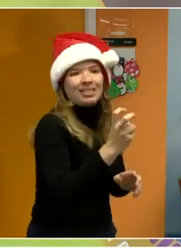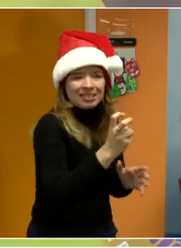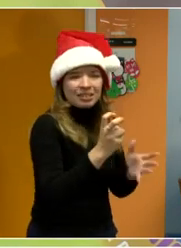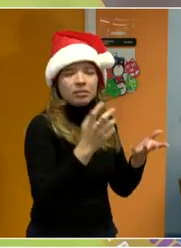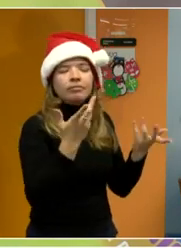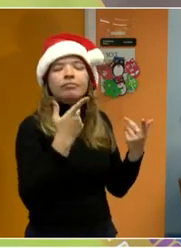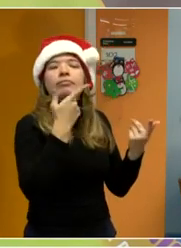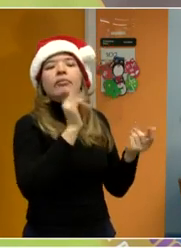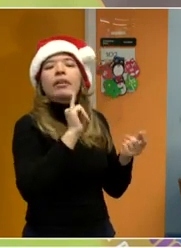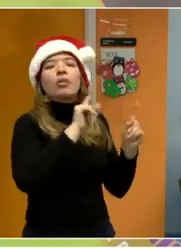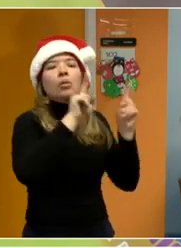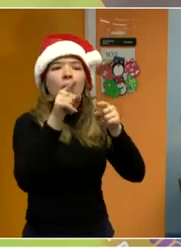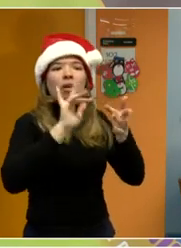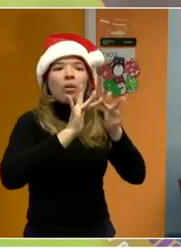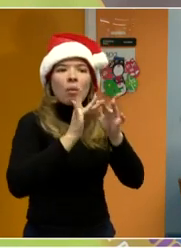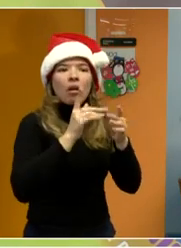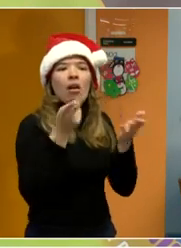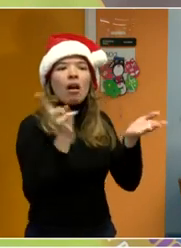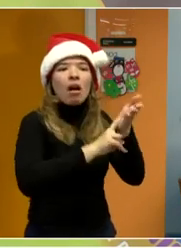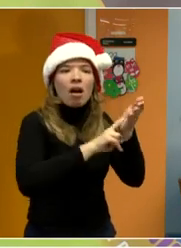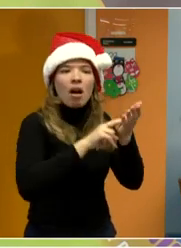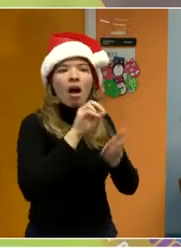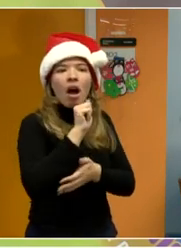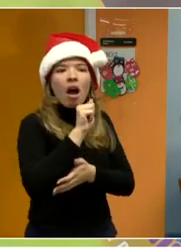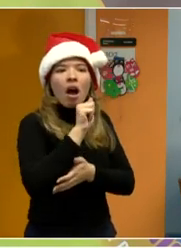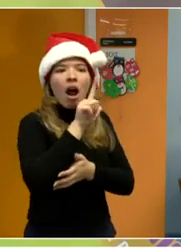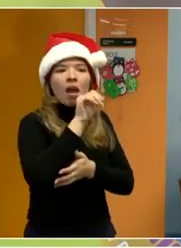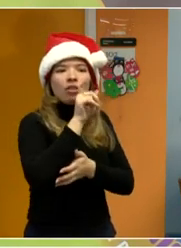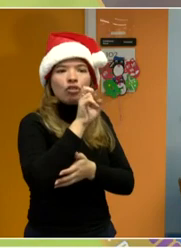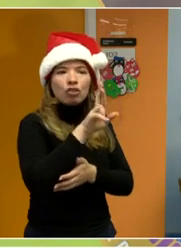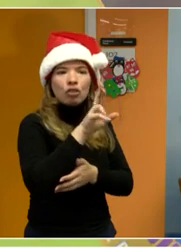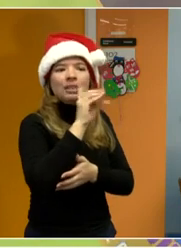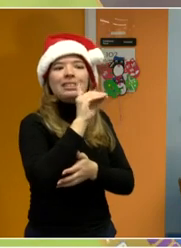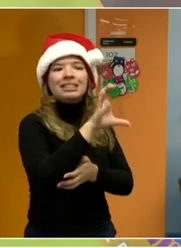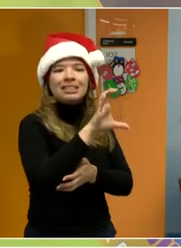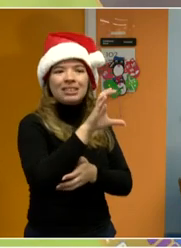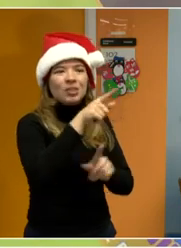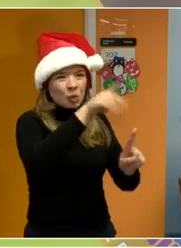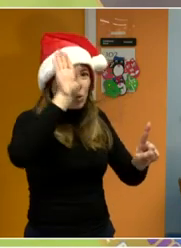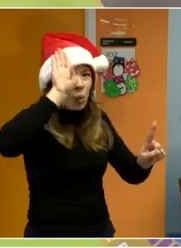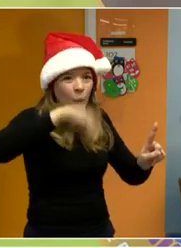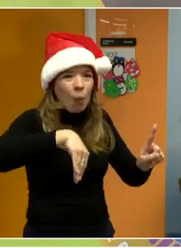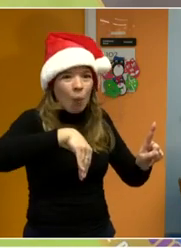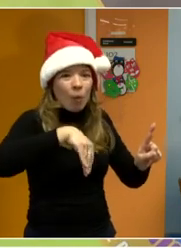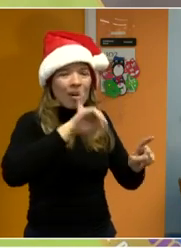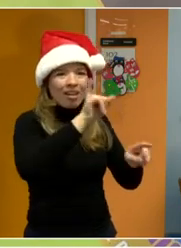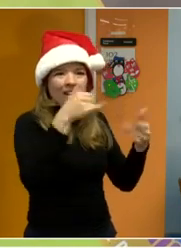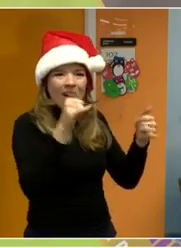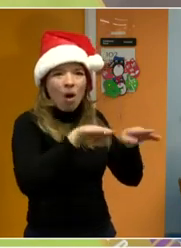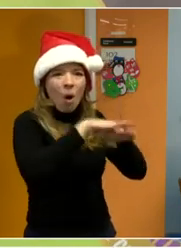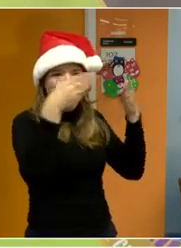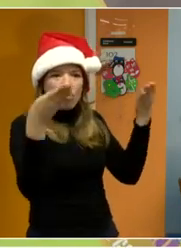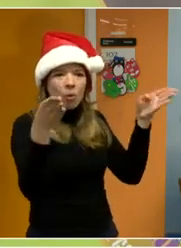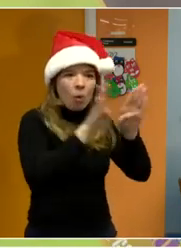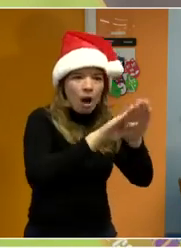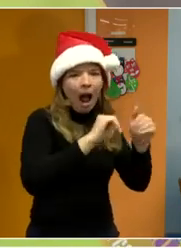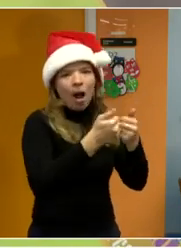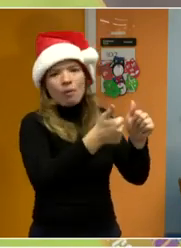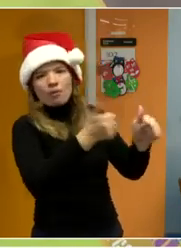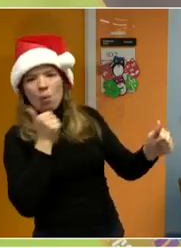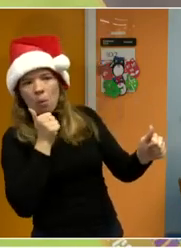Alert DC so you know about the road closures and you know how to avoid them. Any other questions?